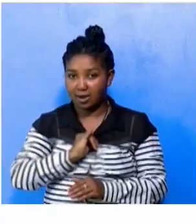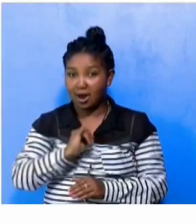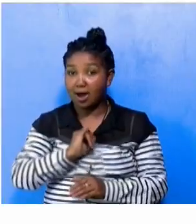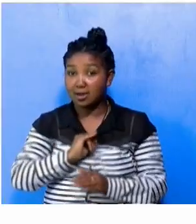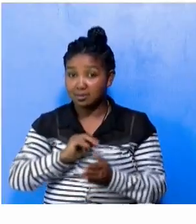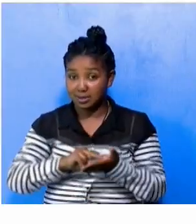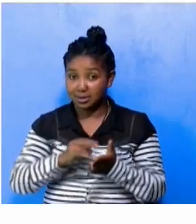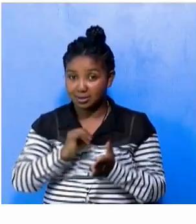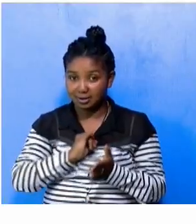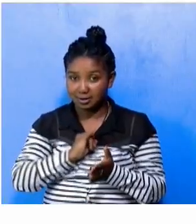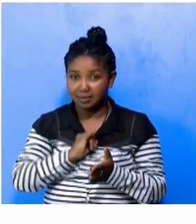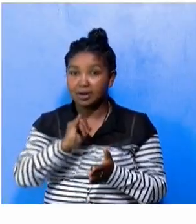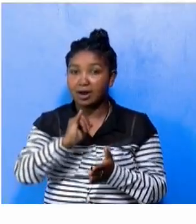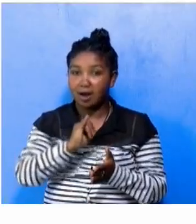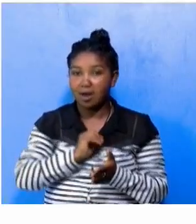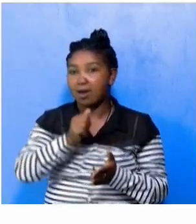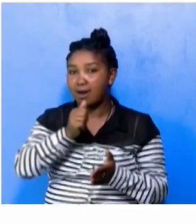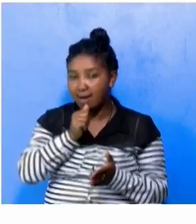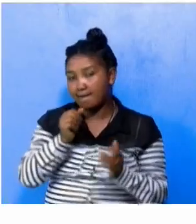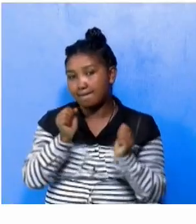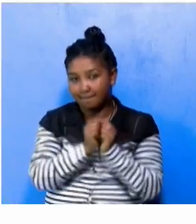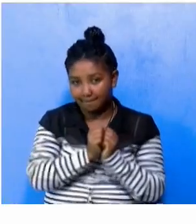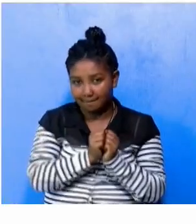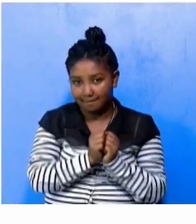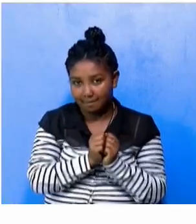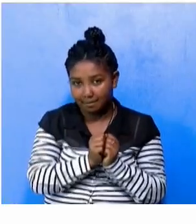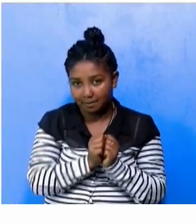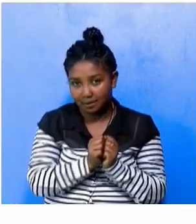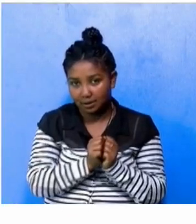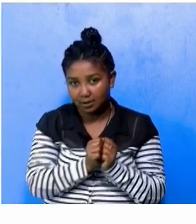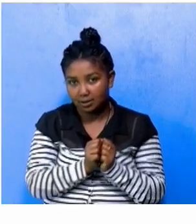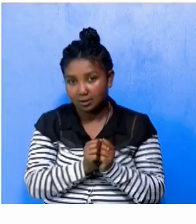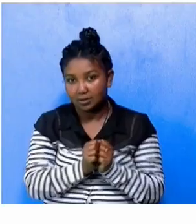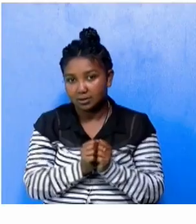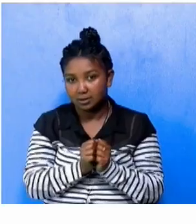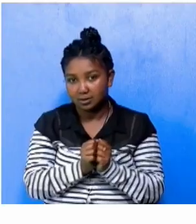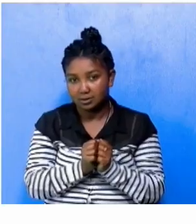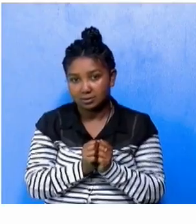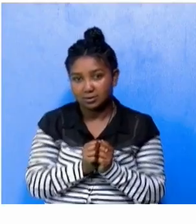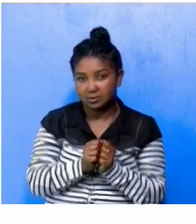that here I am. What about